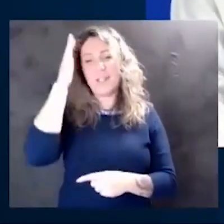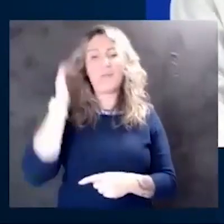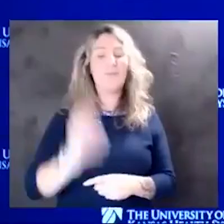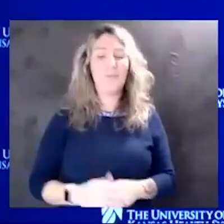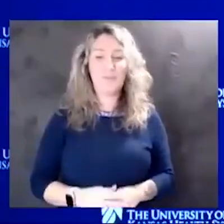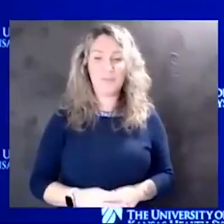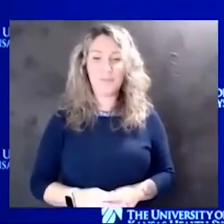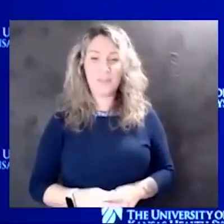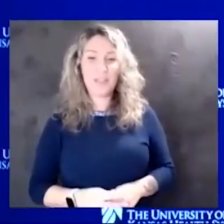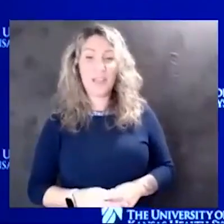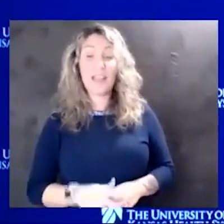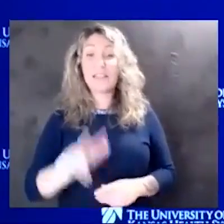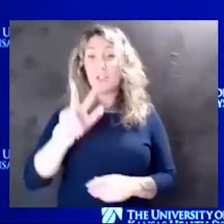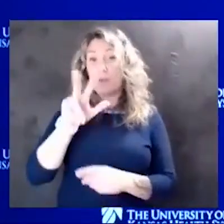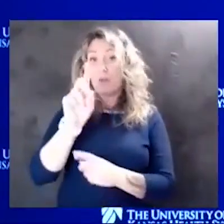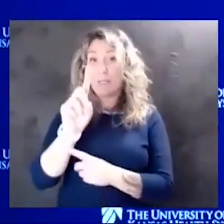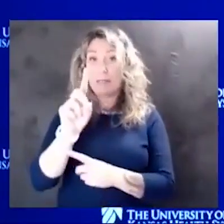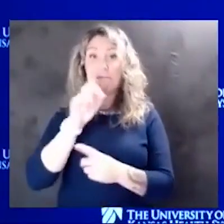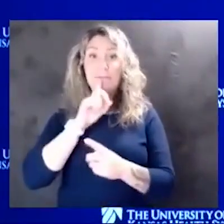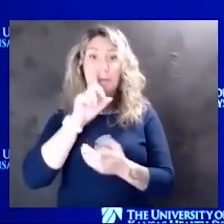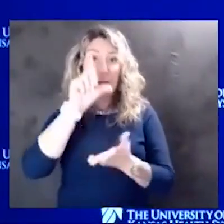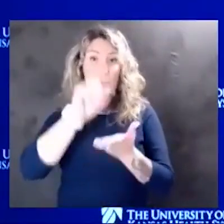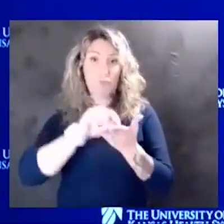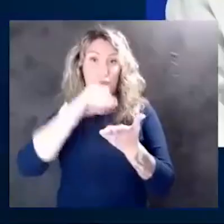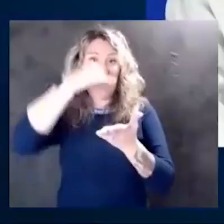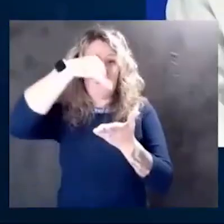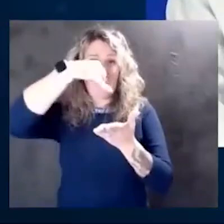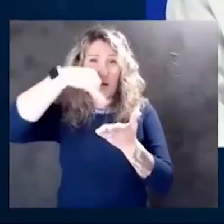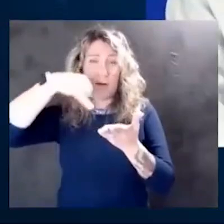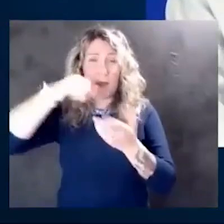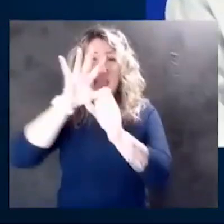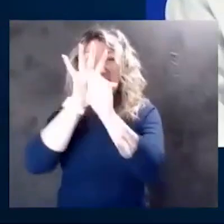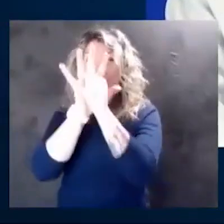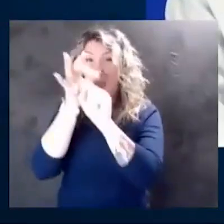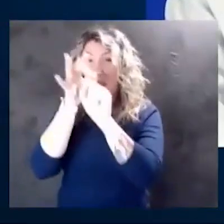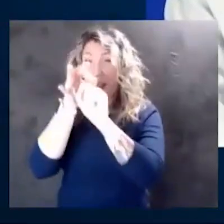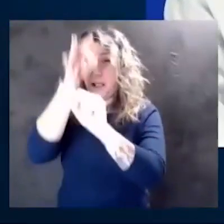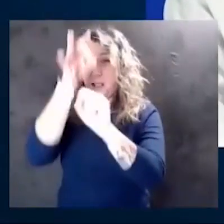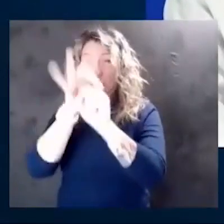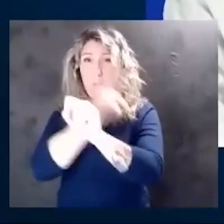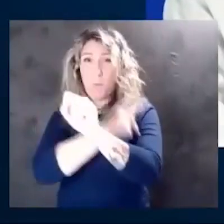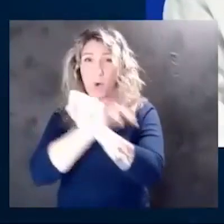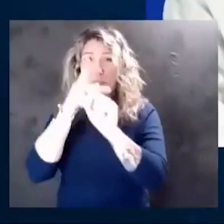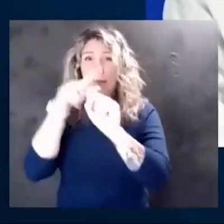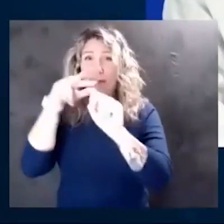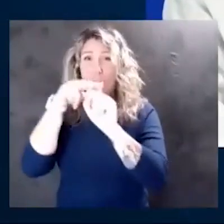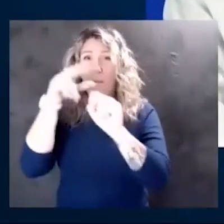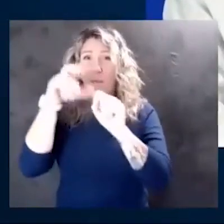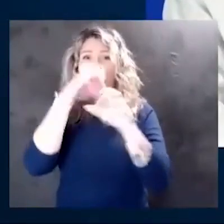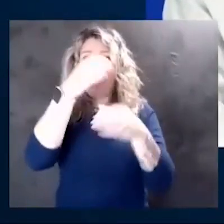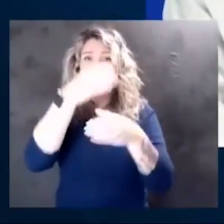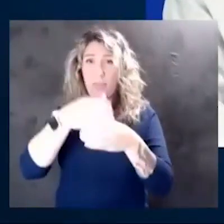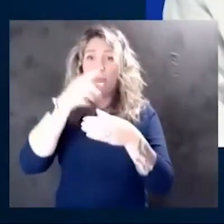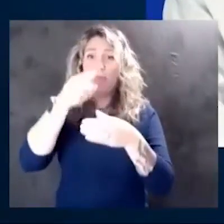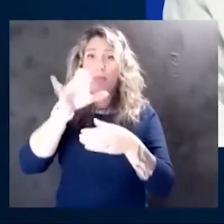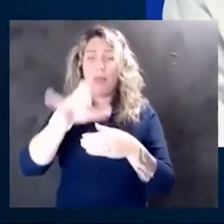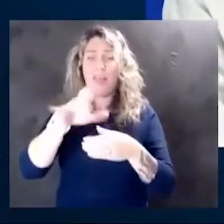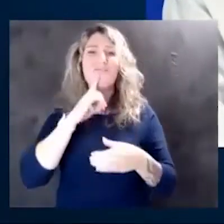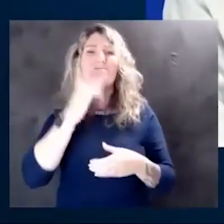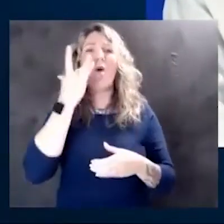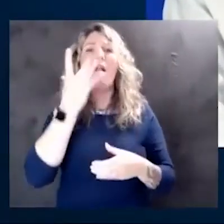3D printer of the spike protein. And I think that the key is that the reason that gets in you is because you're not masked or you're not